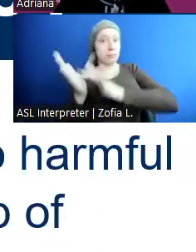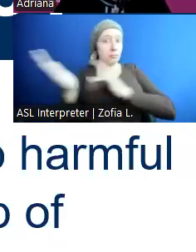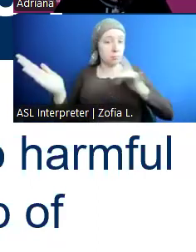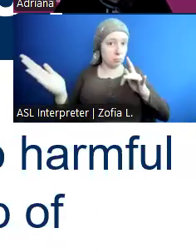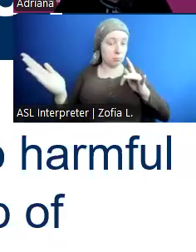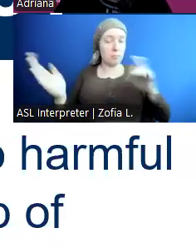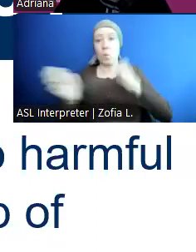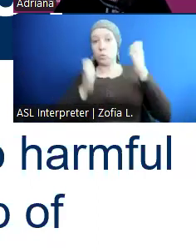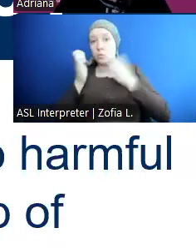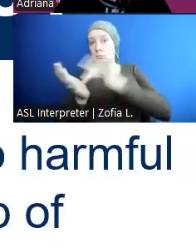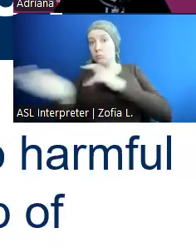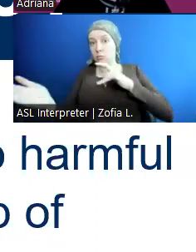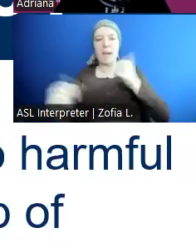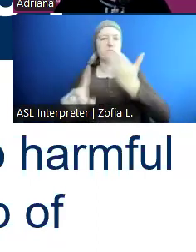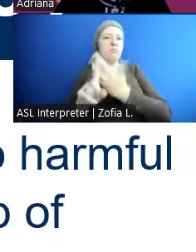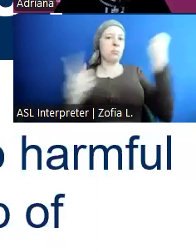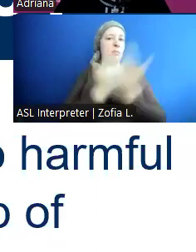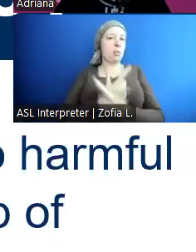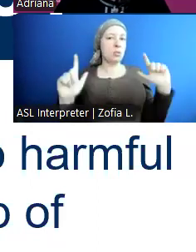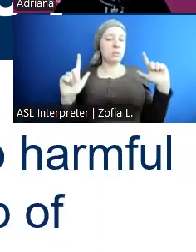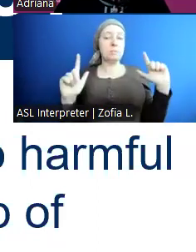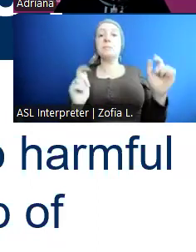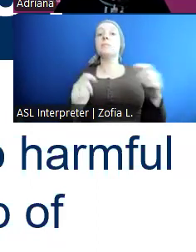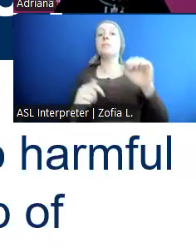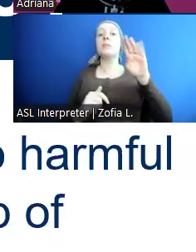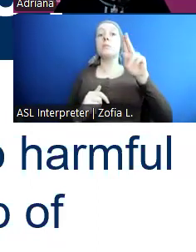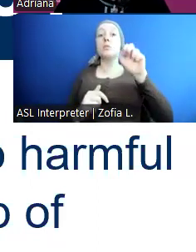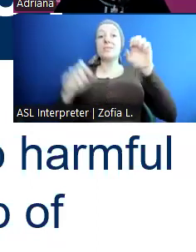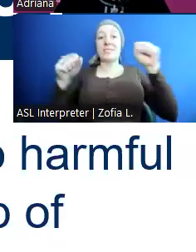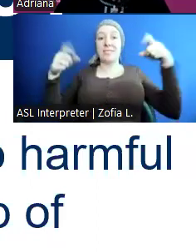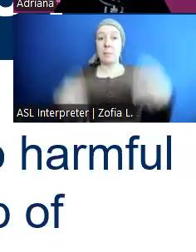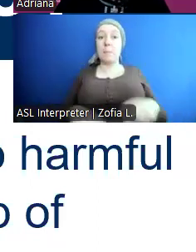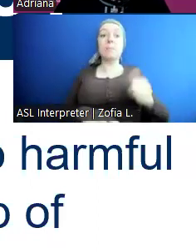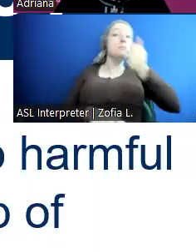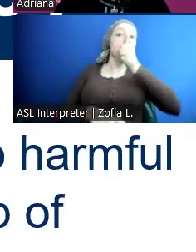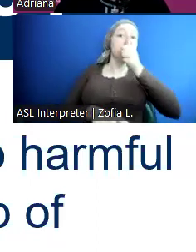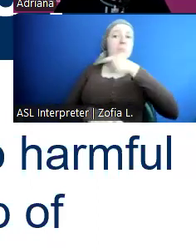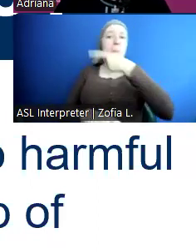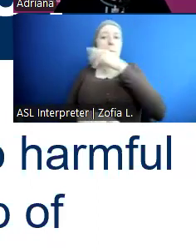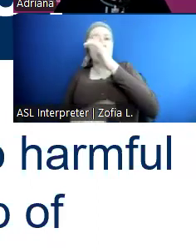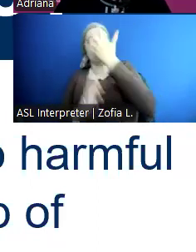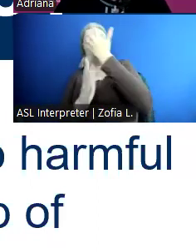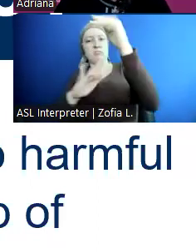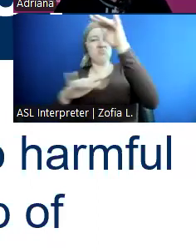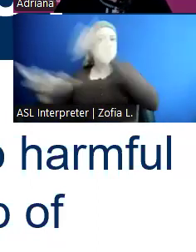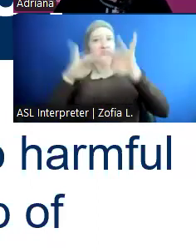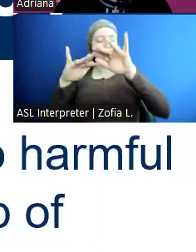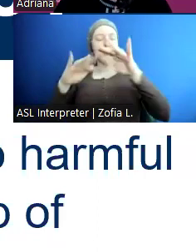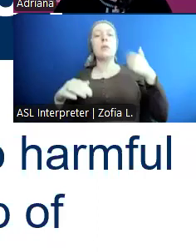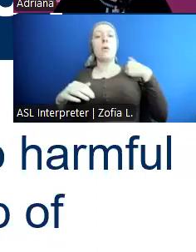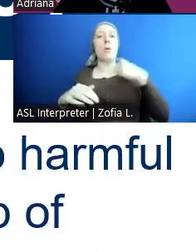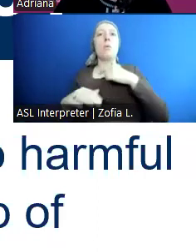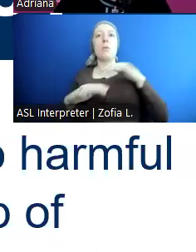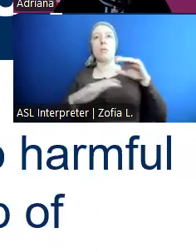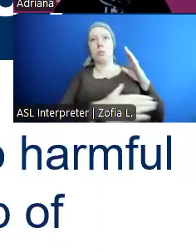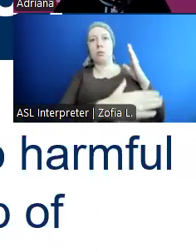and deprivation of liberty. The abuse can happen both in the private and the public realm. We know that gender.